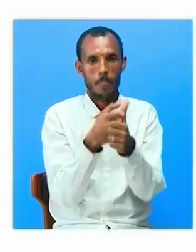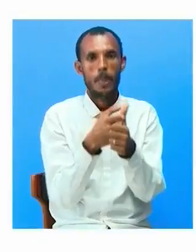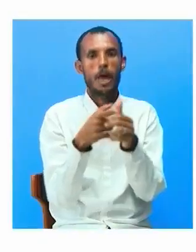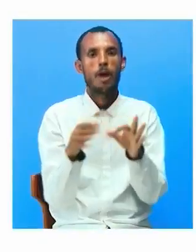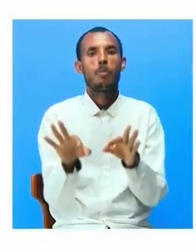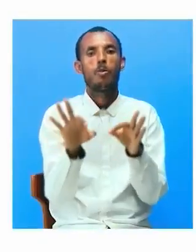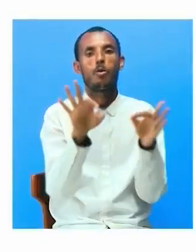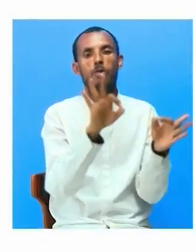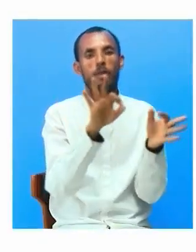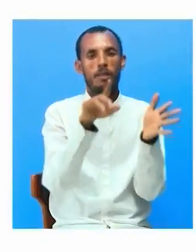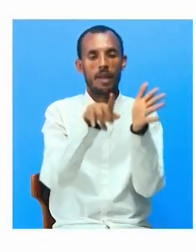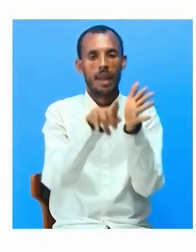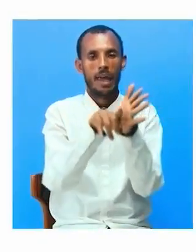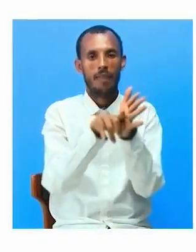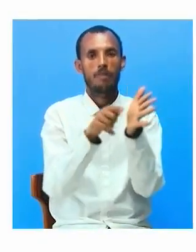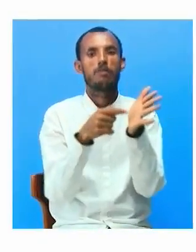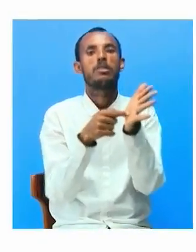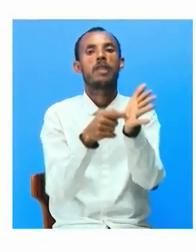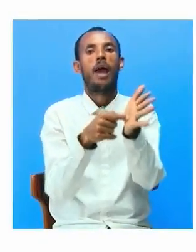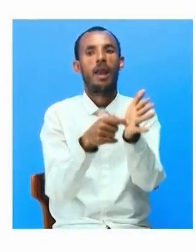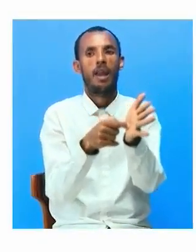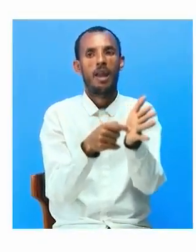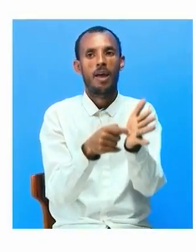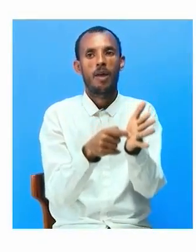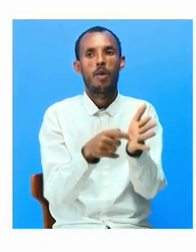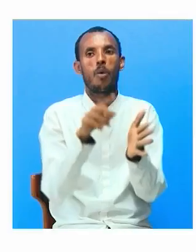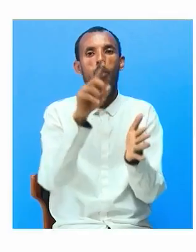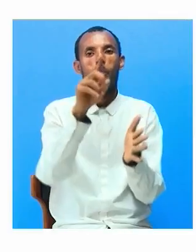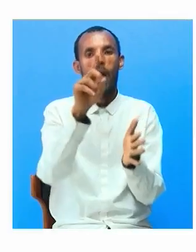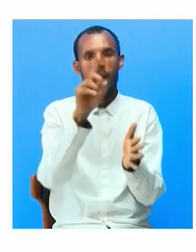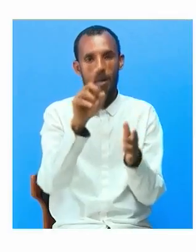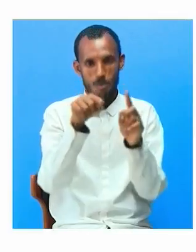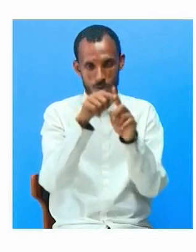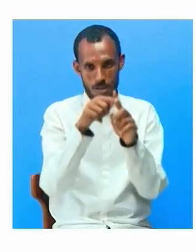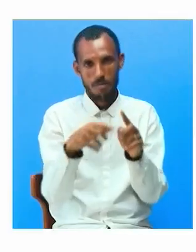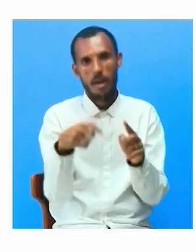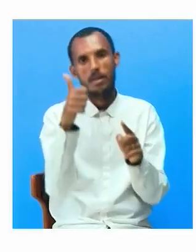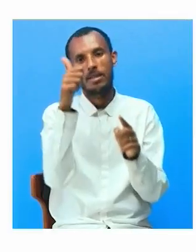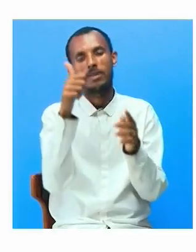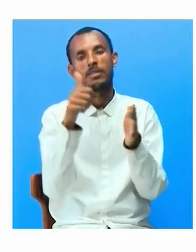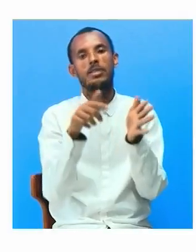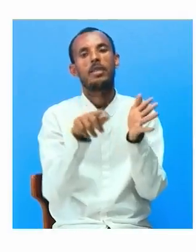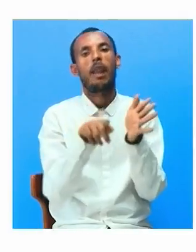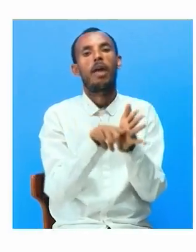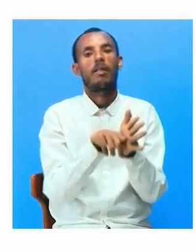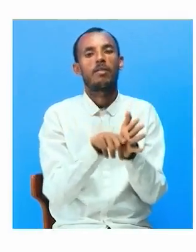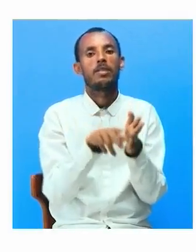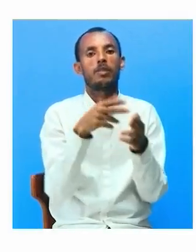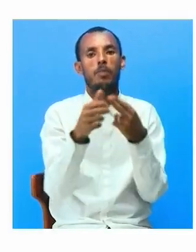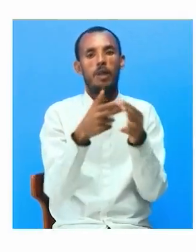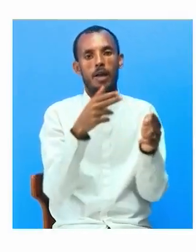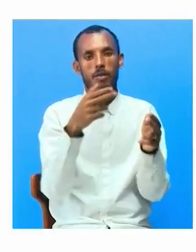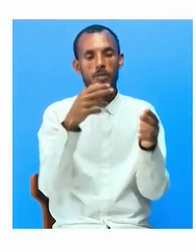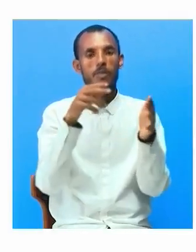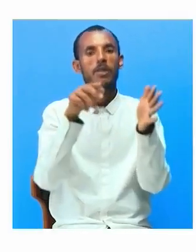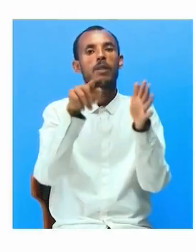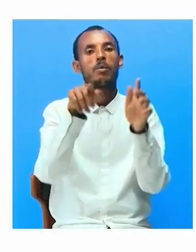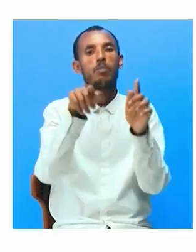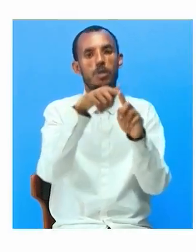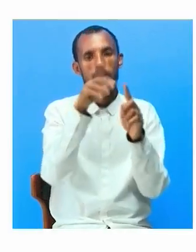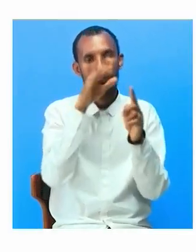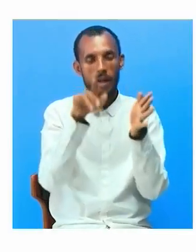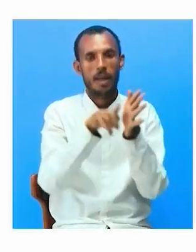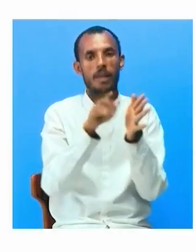put the negative sign because one is positive, the other is negative. We said the product of positive and negative number always